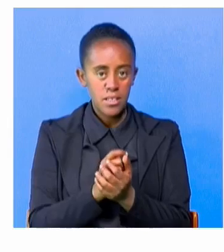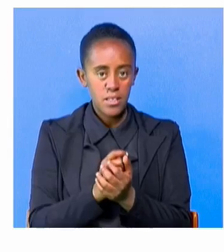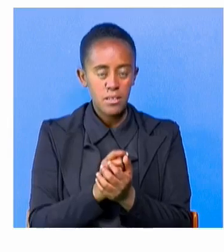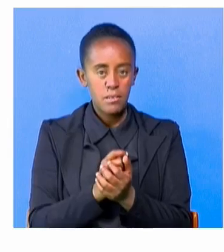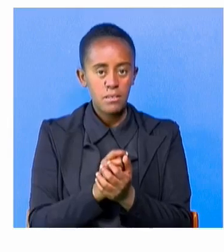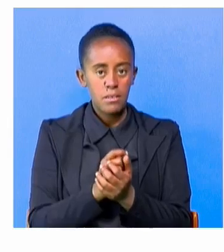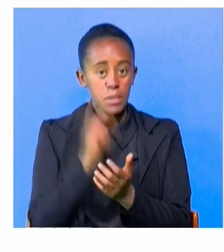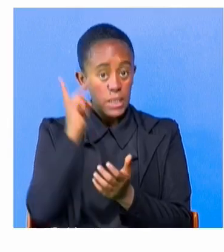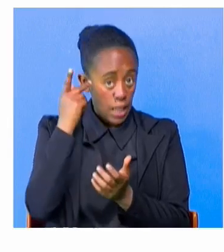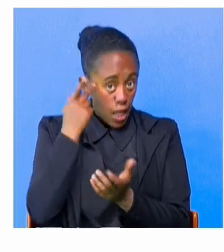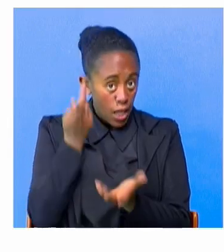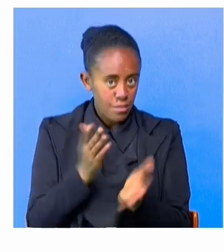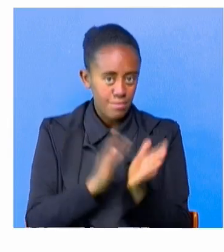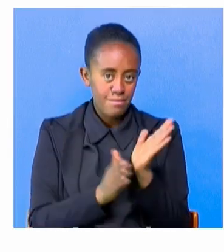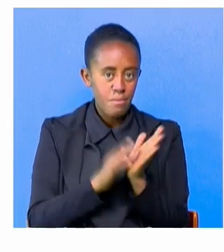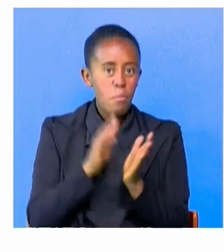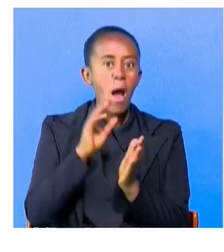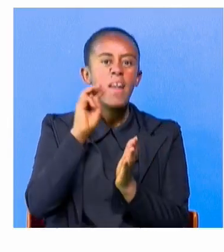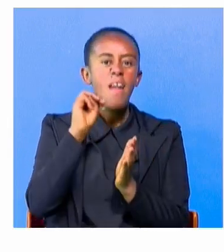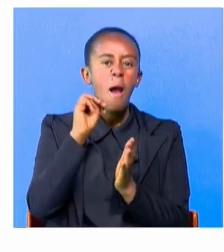Madam,